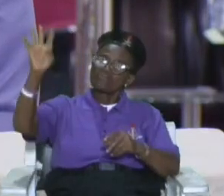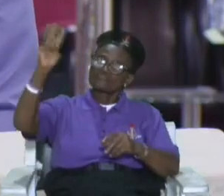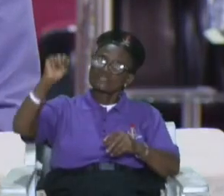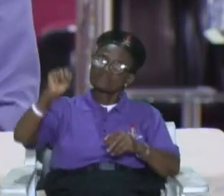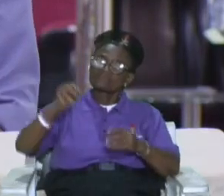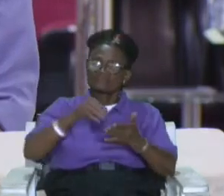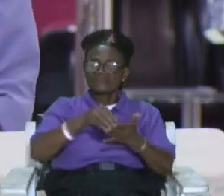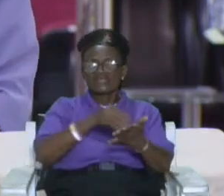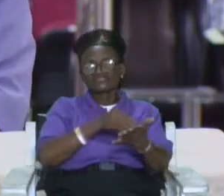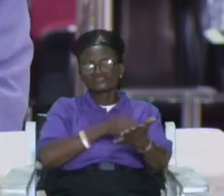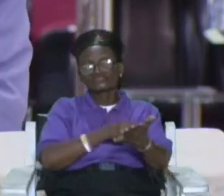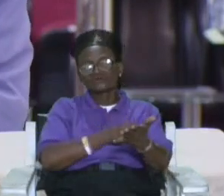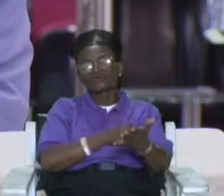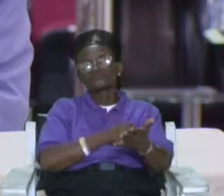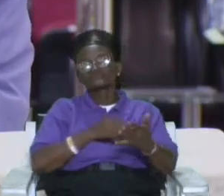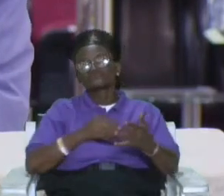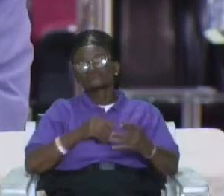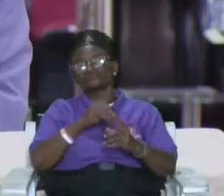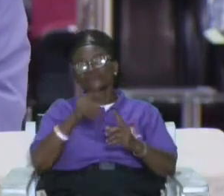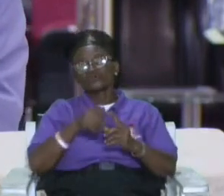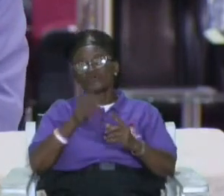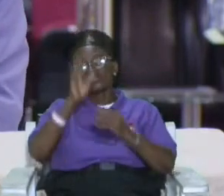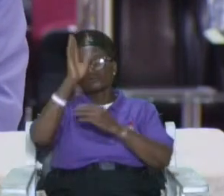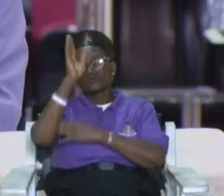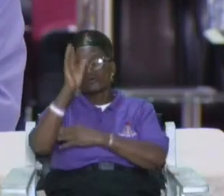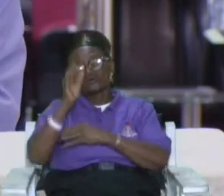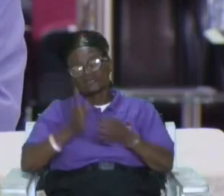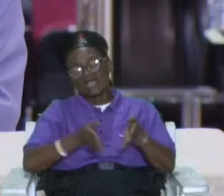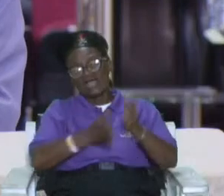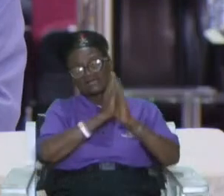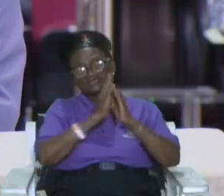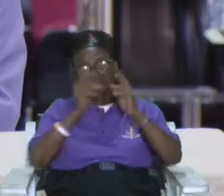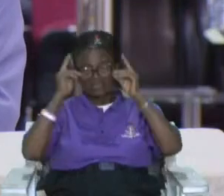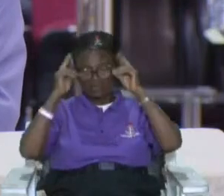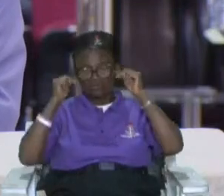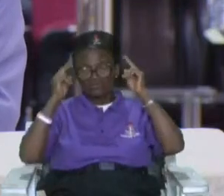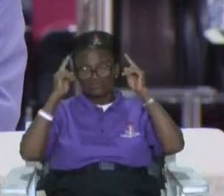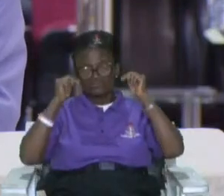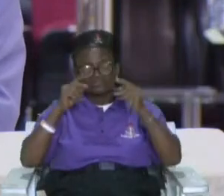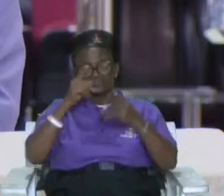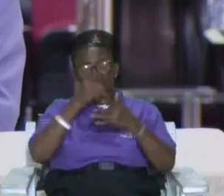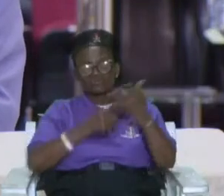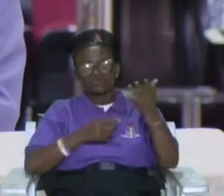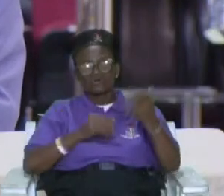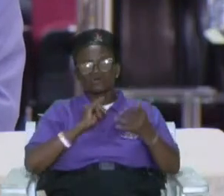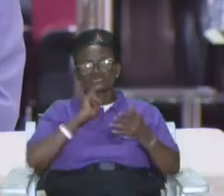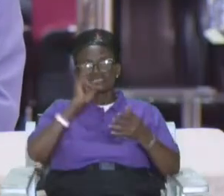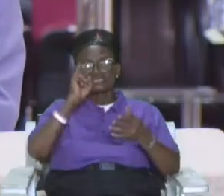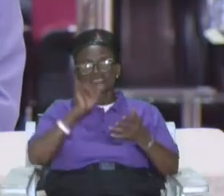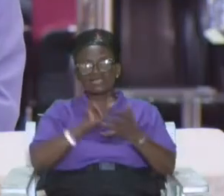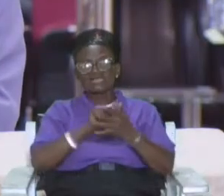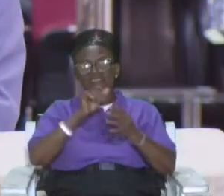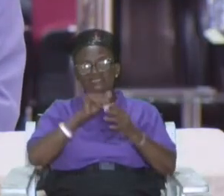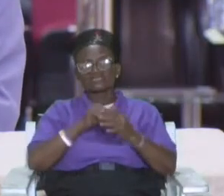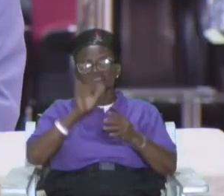8. When God asked Moses, what is it? What is that in your hand? And he said, the rod.